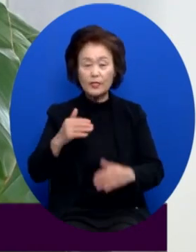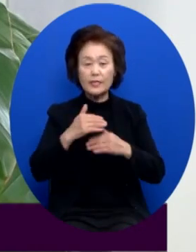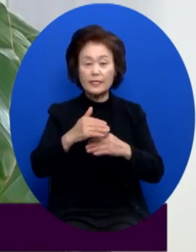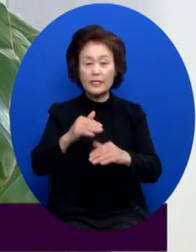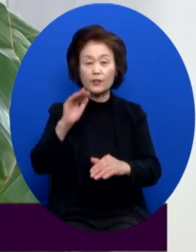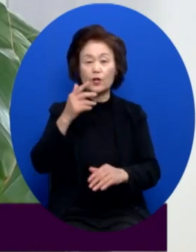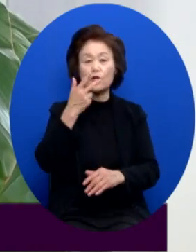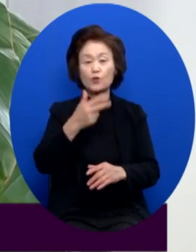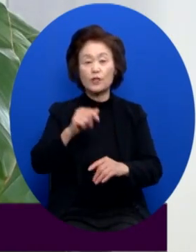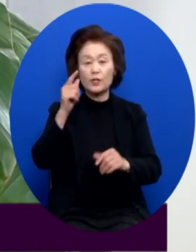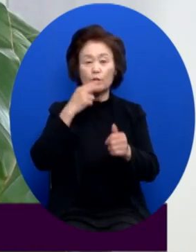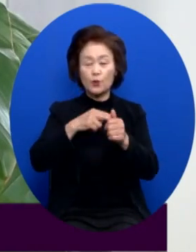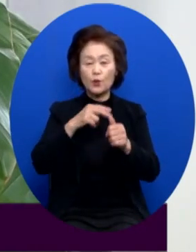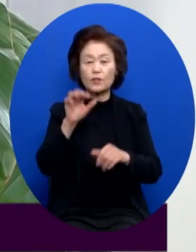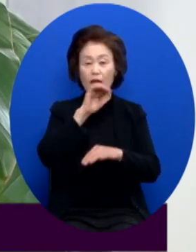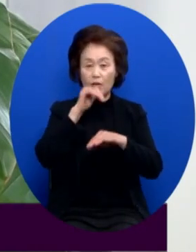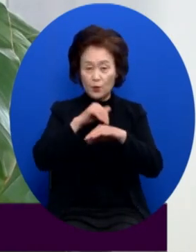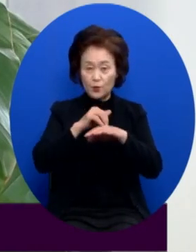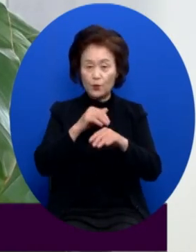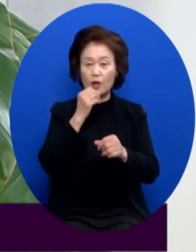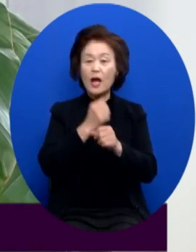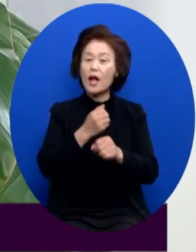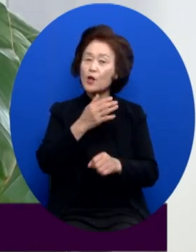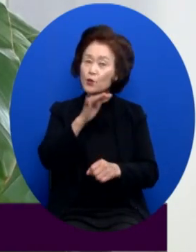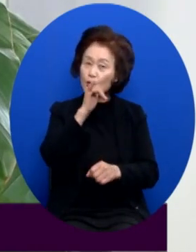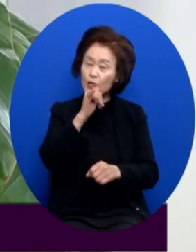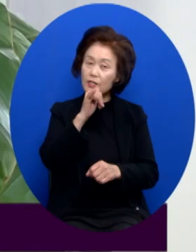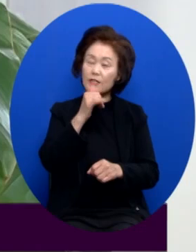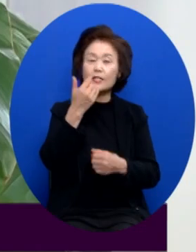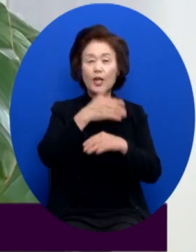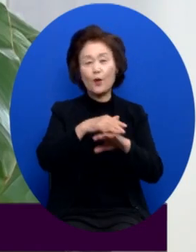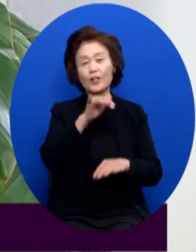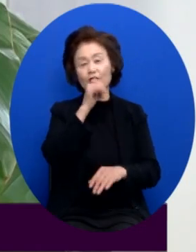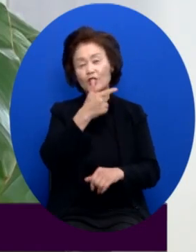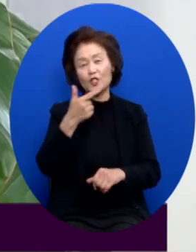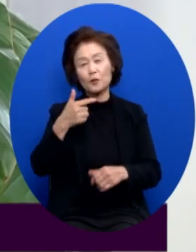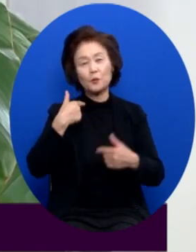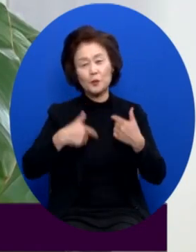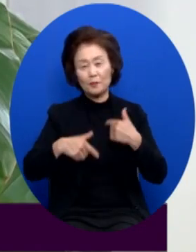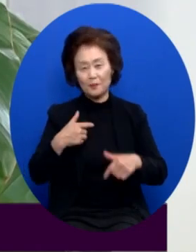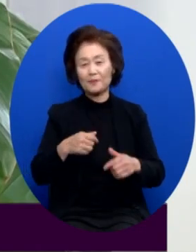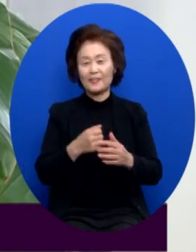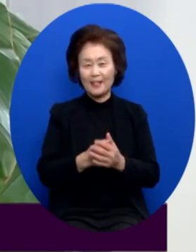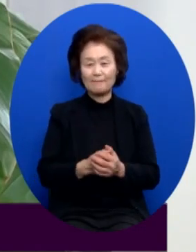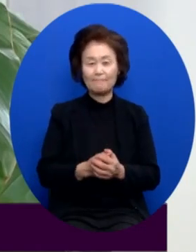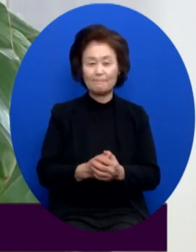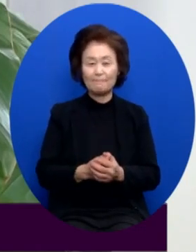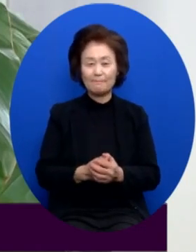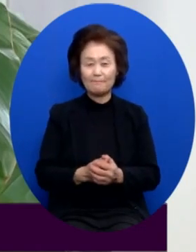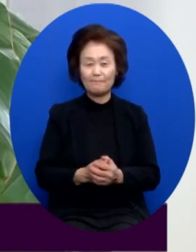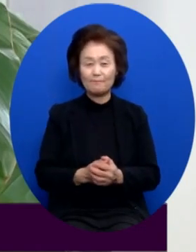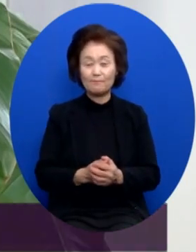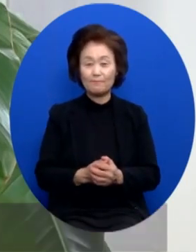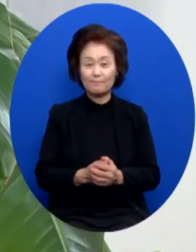church teacher conferences focusing on Sunday school teachers in the summer of